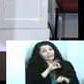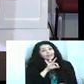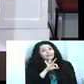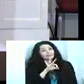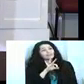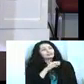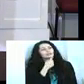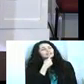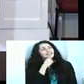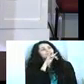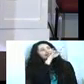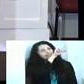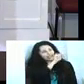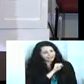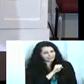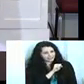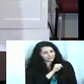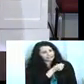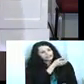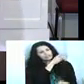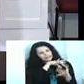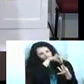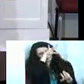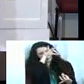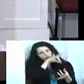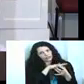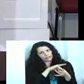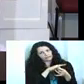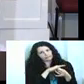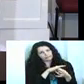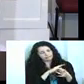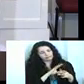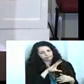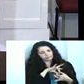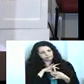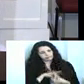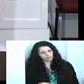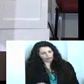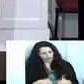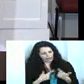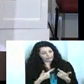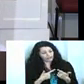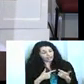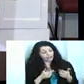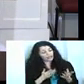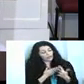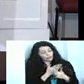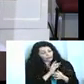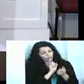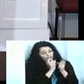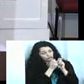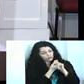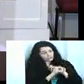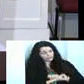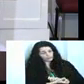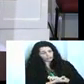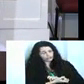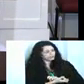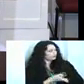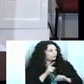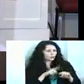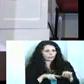yes to the Spirit's anointing in your life. And through that transformation, we cannot keep